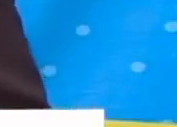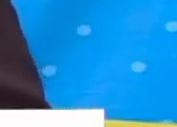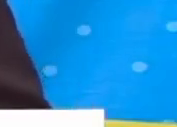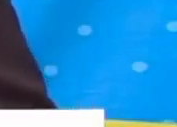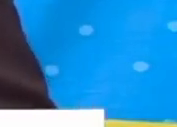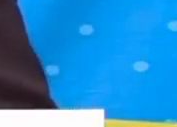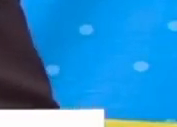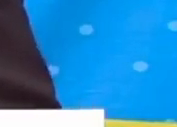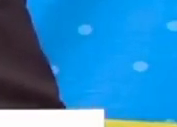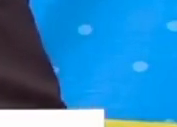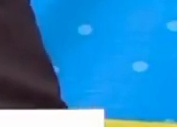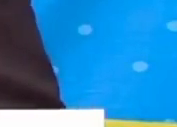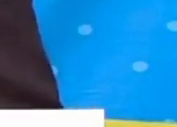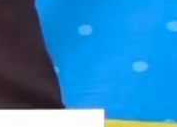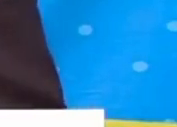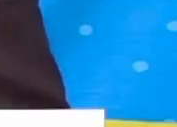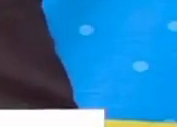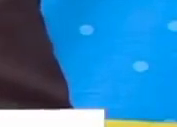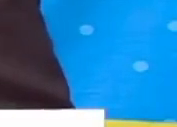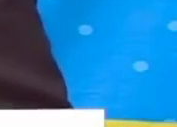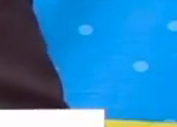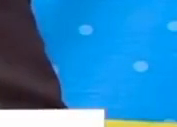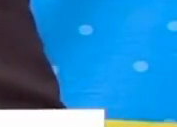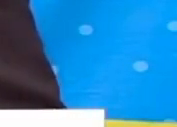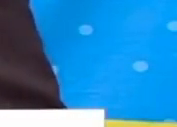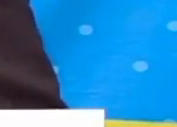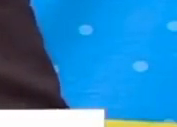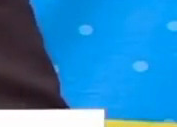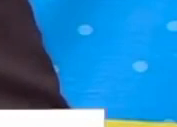was recorded on the 13th of March this year.